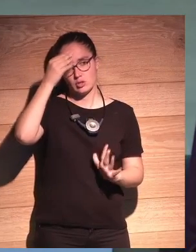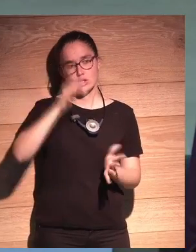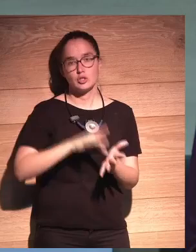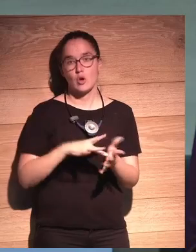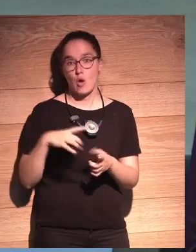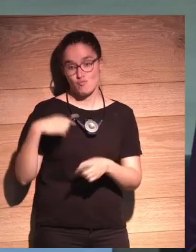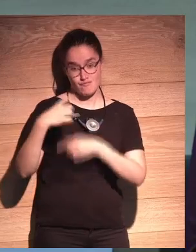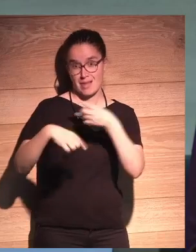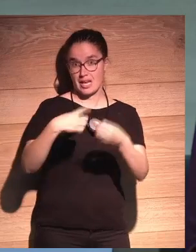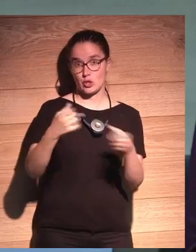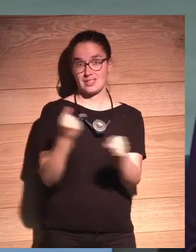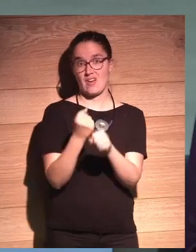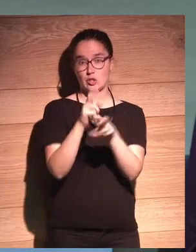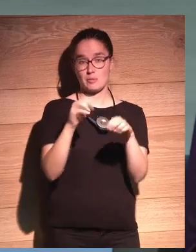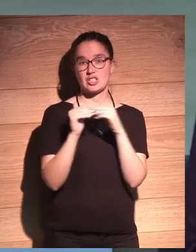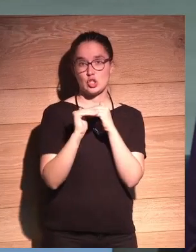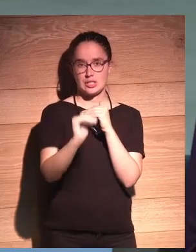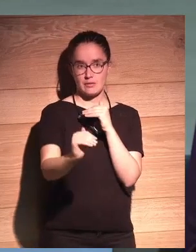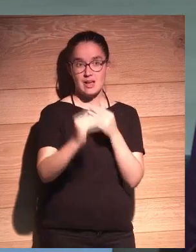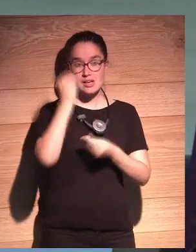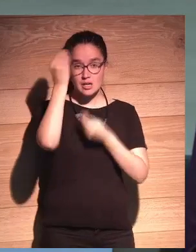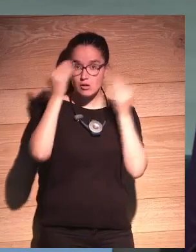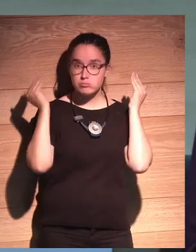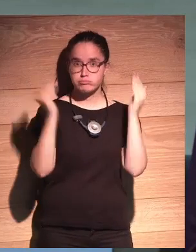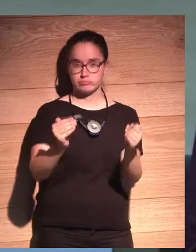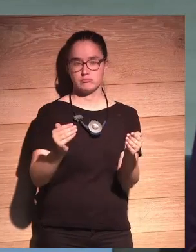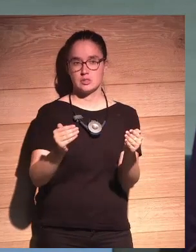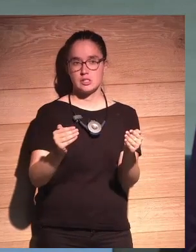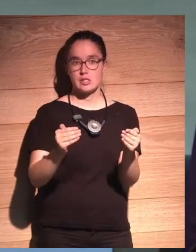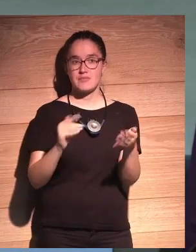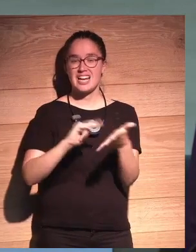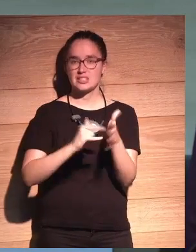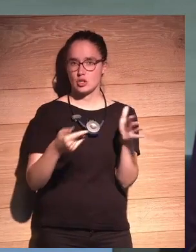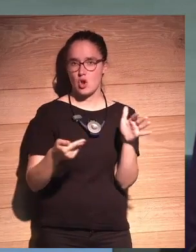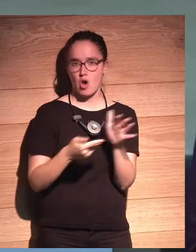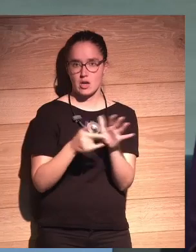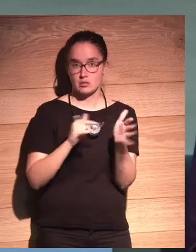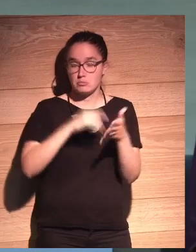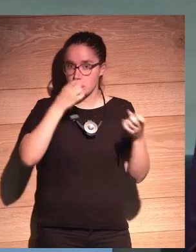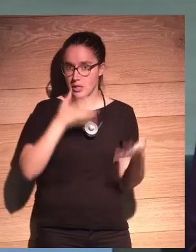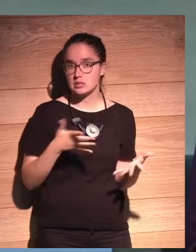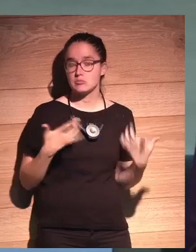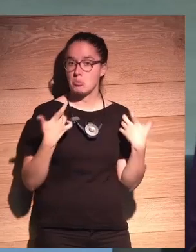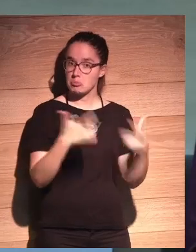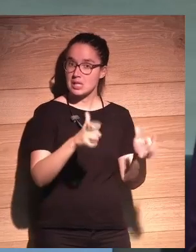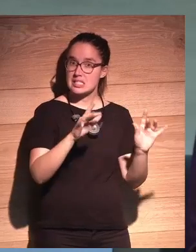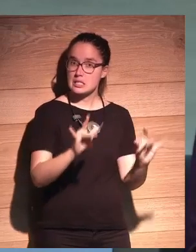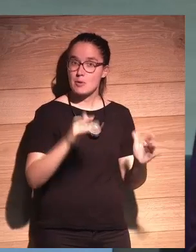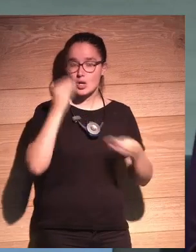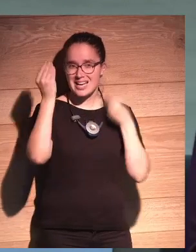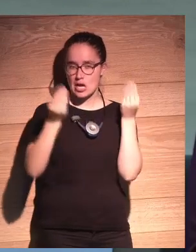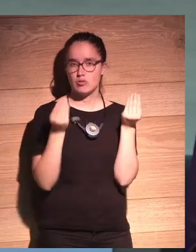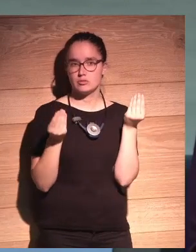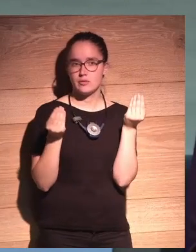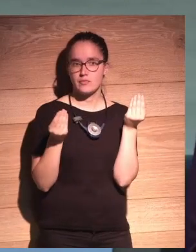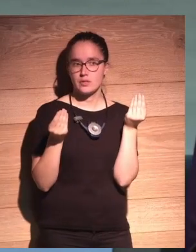and public policies. We've been working on sustainability. We've been focusing a lot